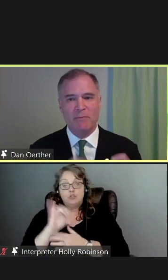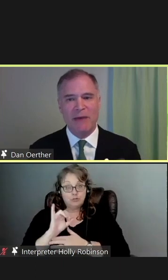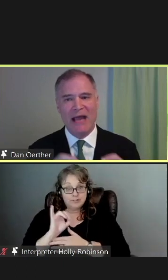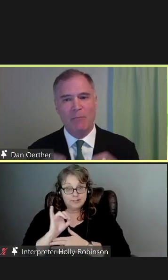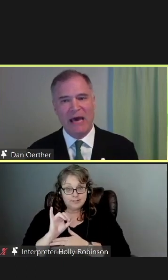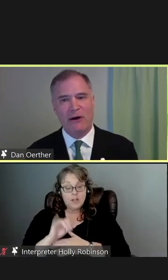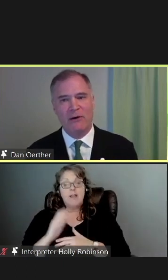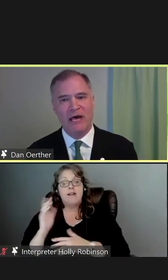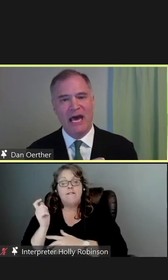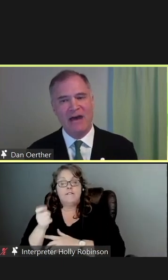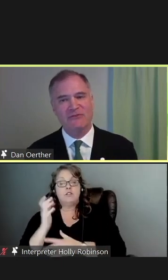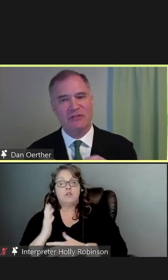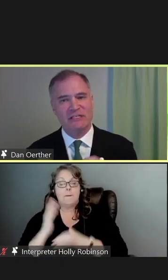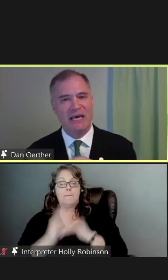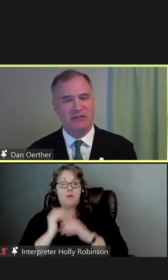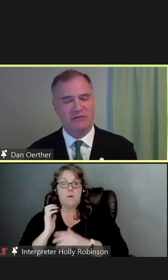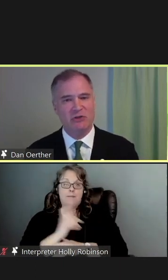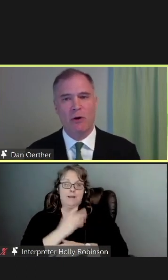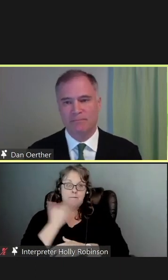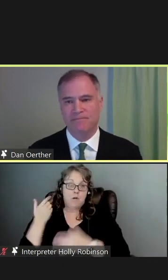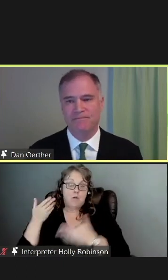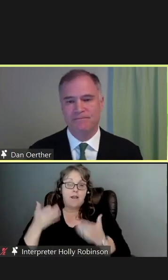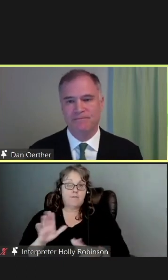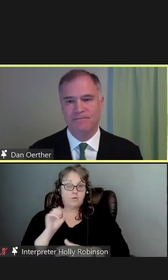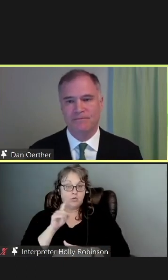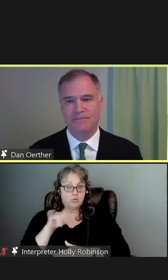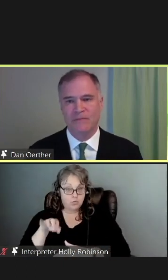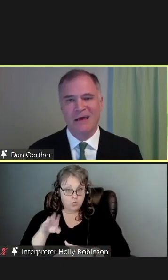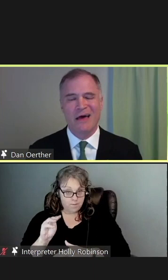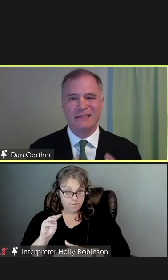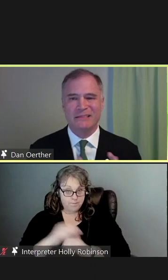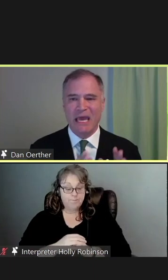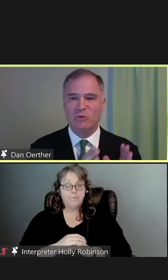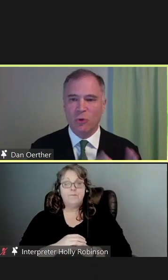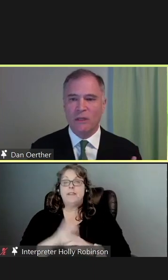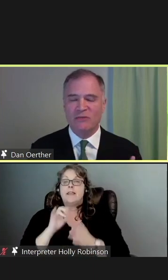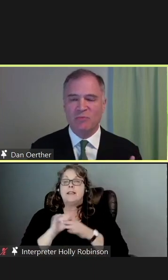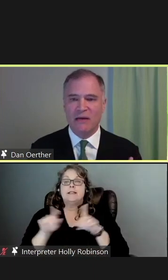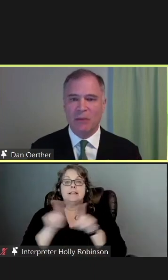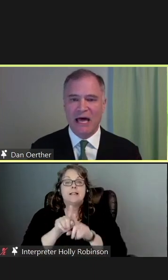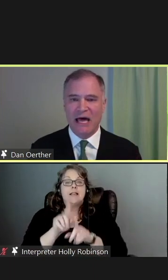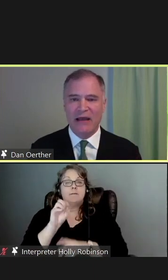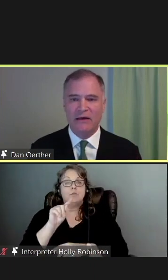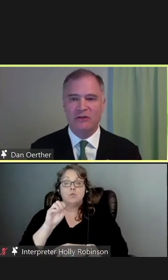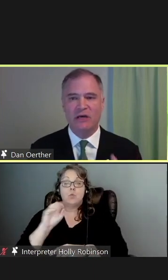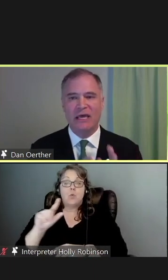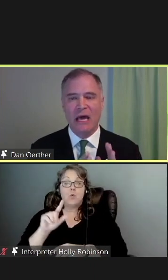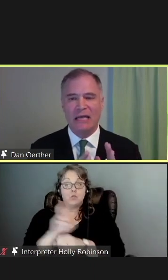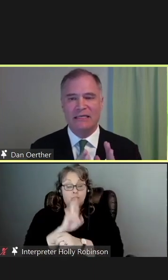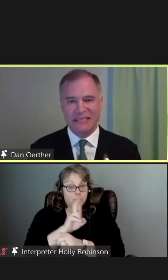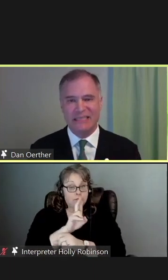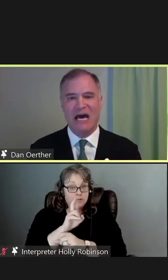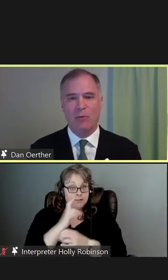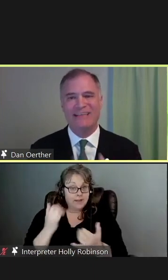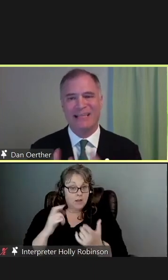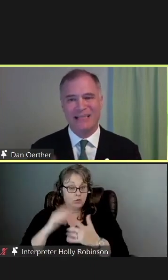build back better after the damage of a storm. Now, this same tool is being applied to